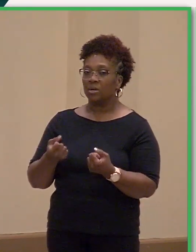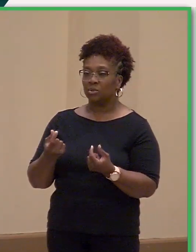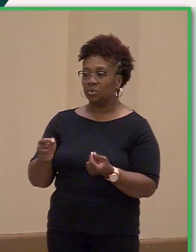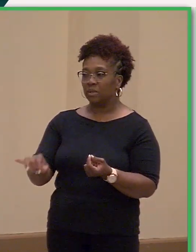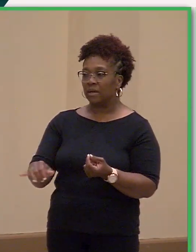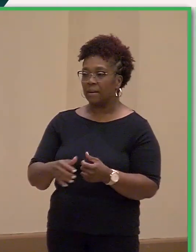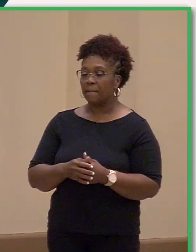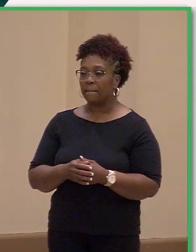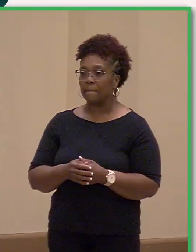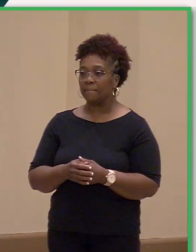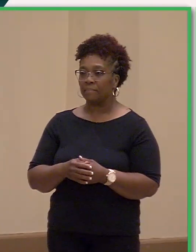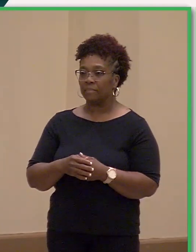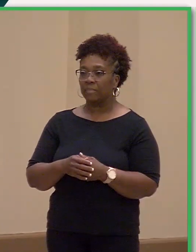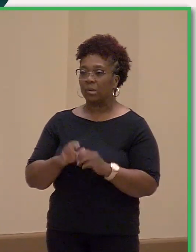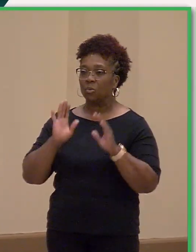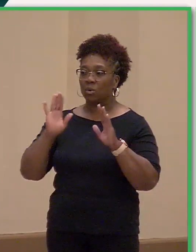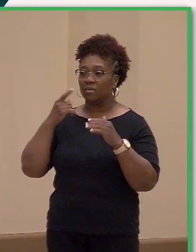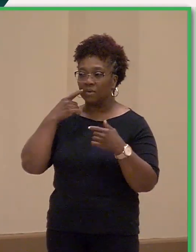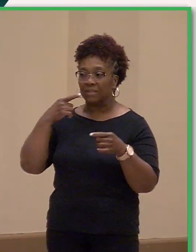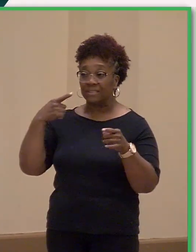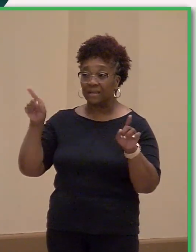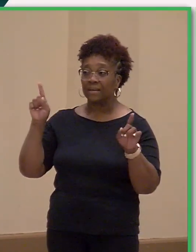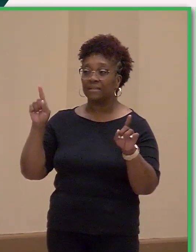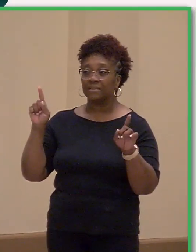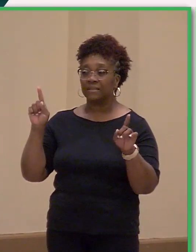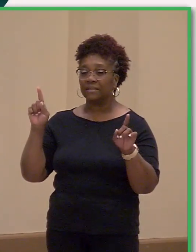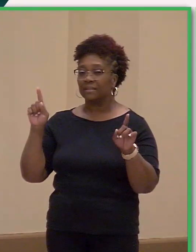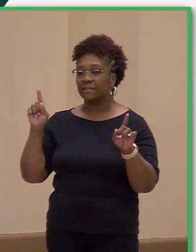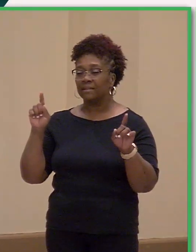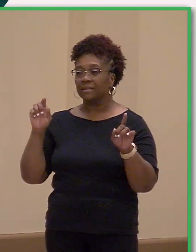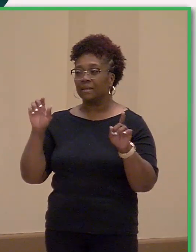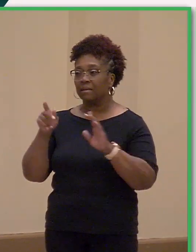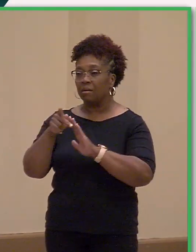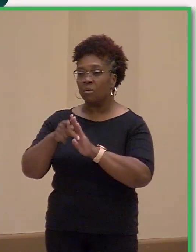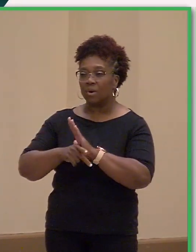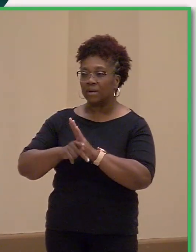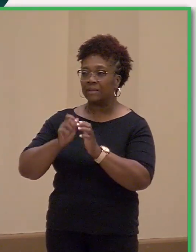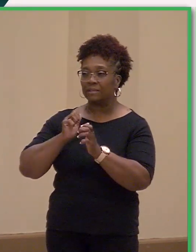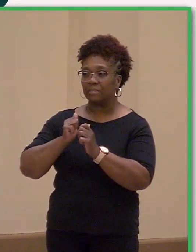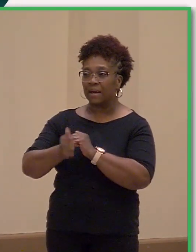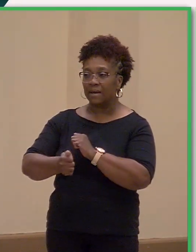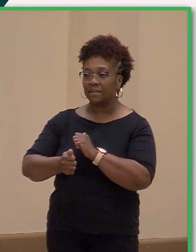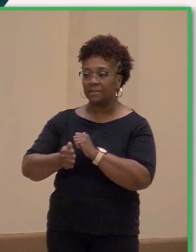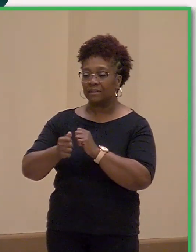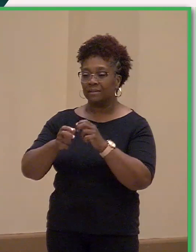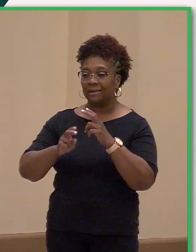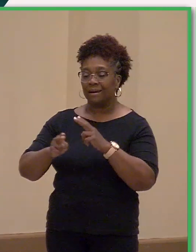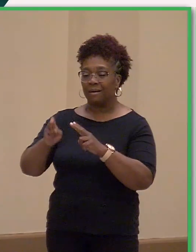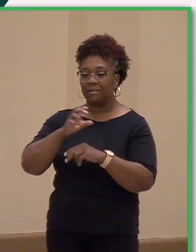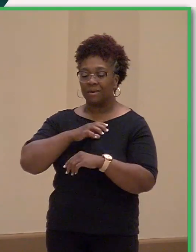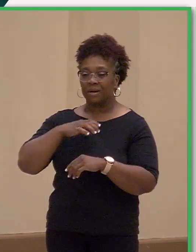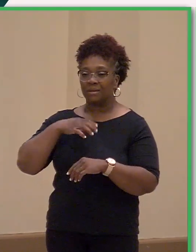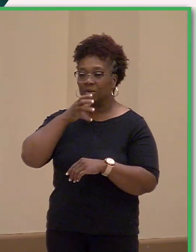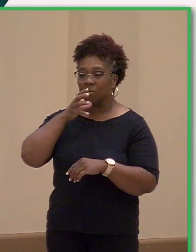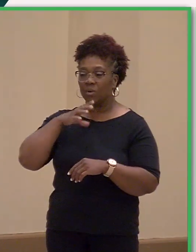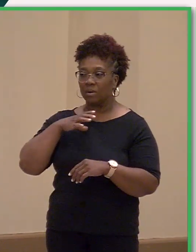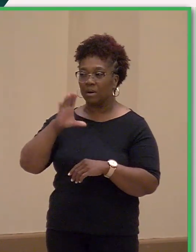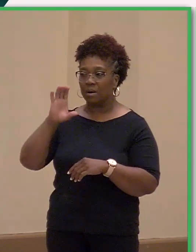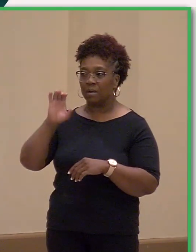And she had a great success today in the ordinance passing, the Honorable Councilwoman Calloway.